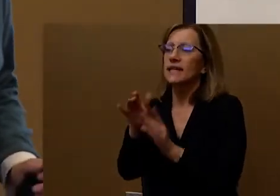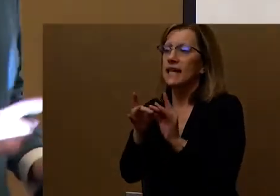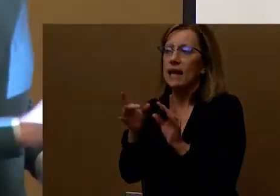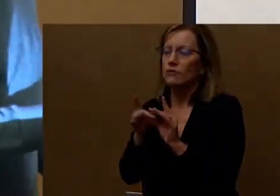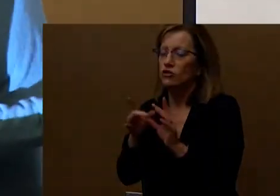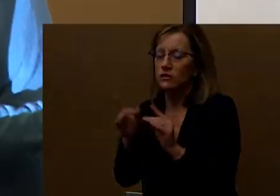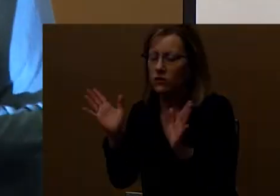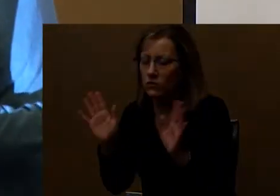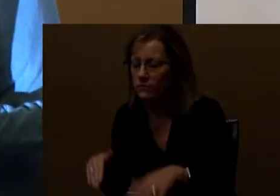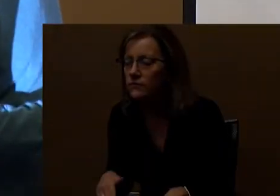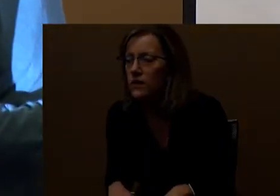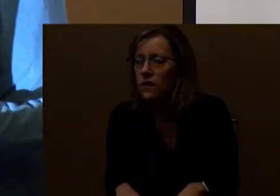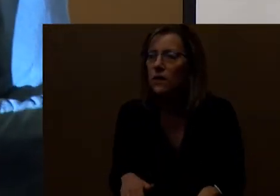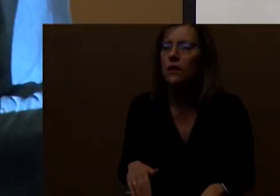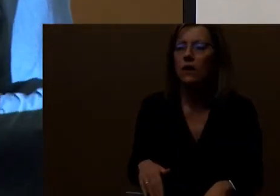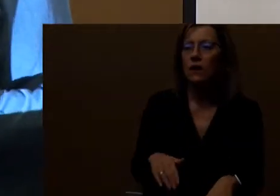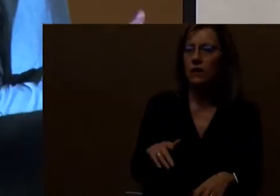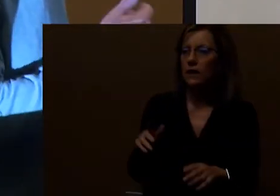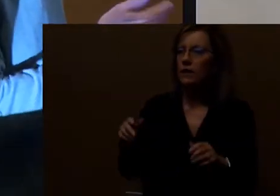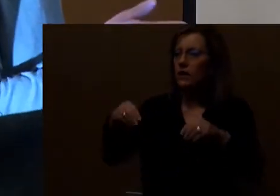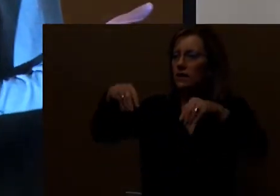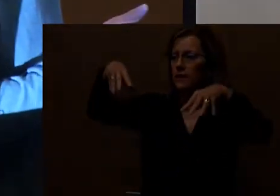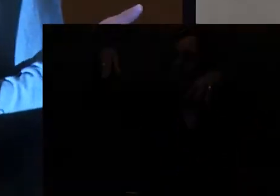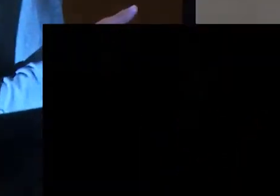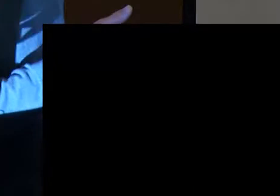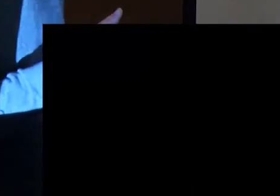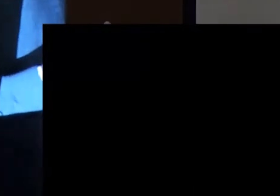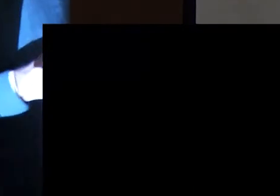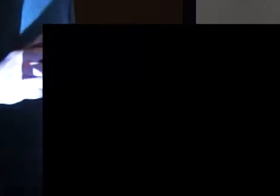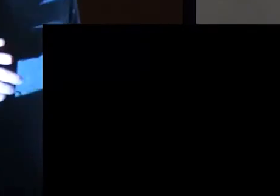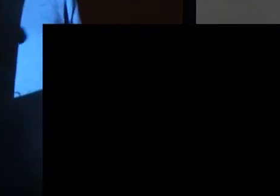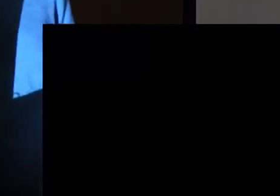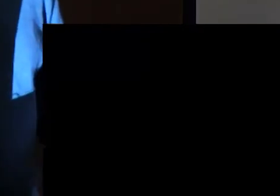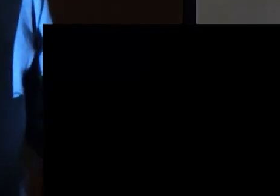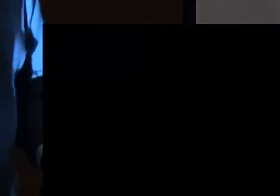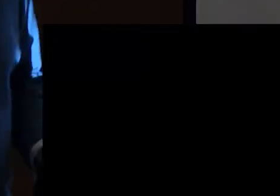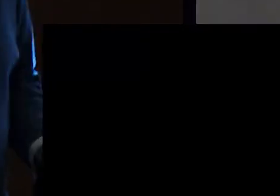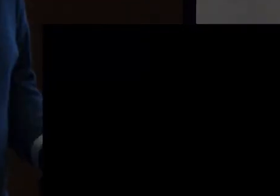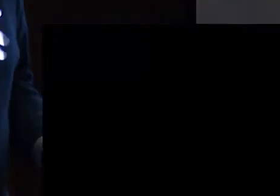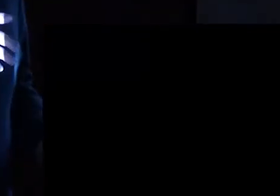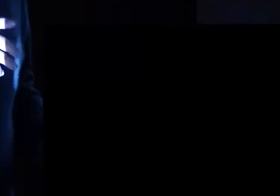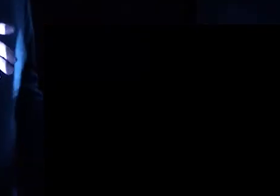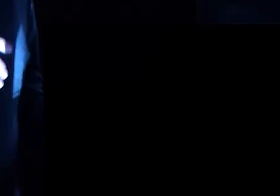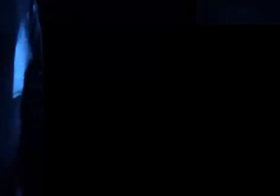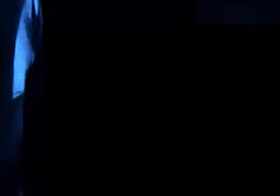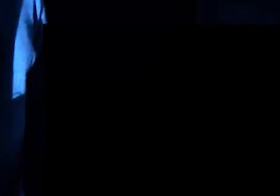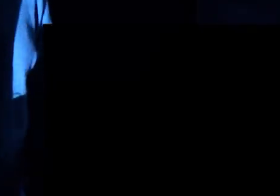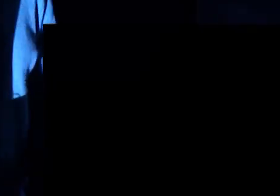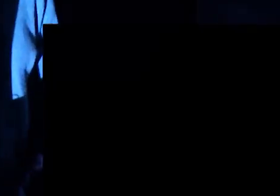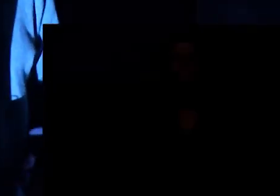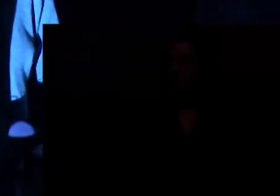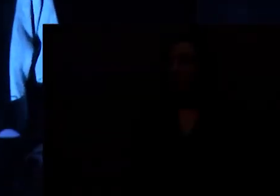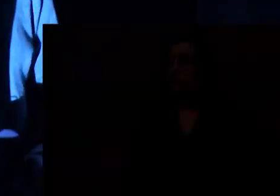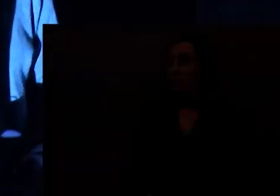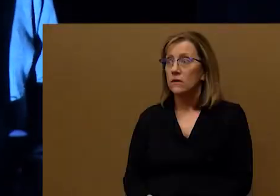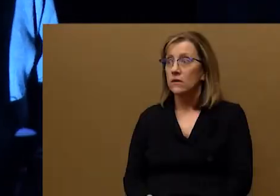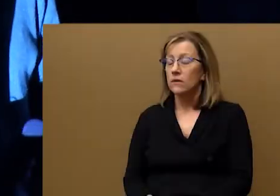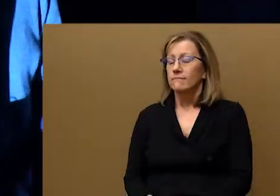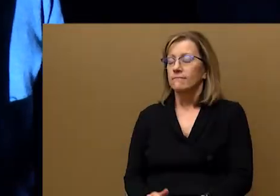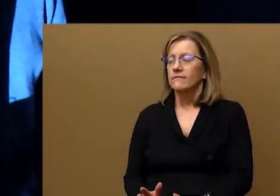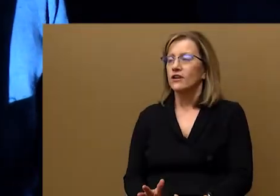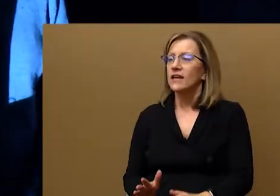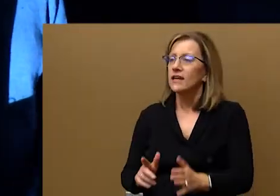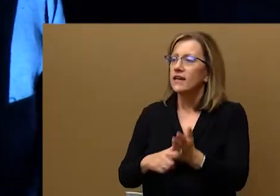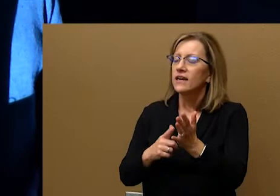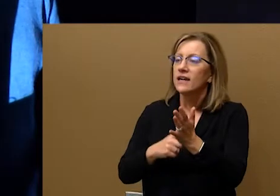So this doesn't have quality captions. Thank you for reminding me. Yeah. Some of these, you know, YouTube, you can get captions,